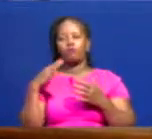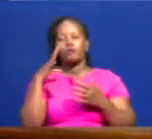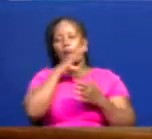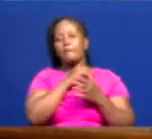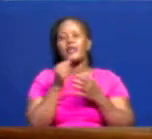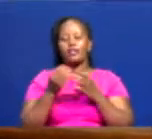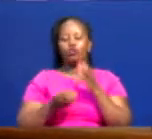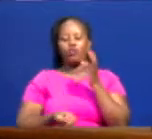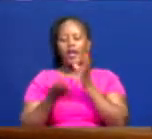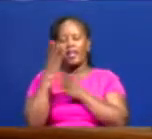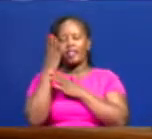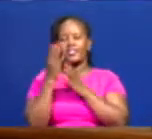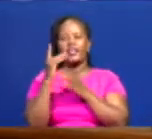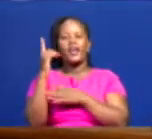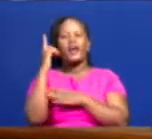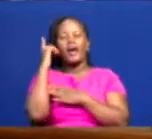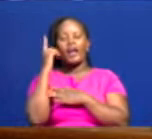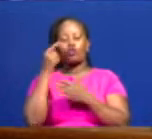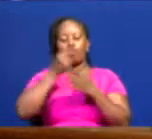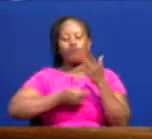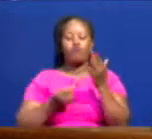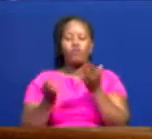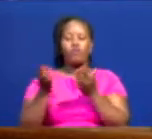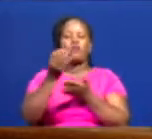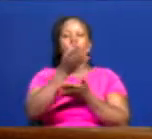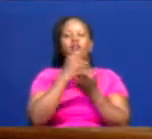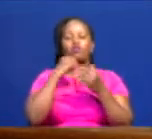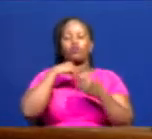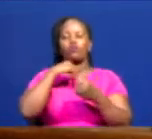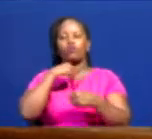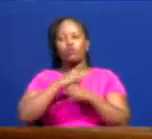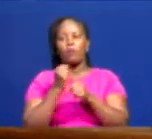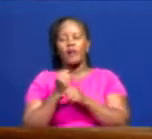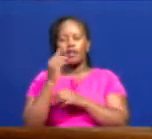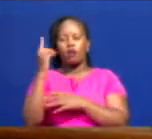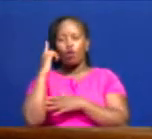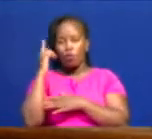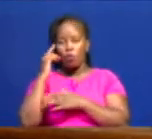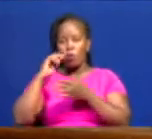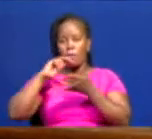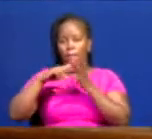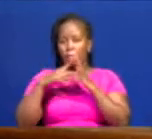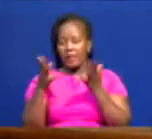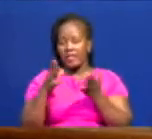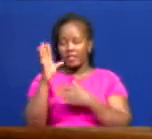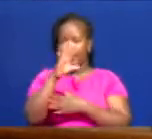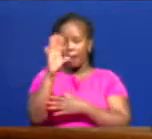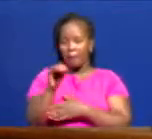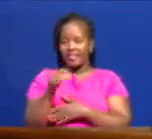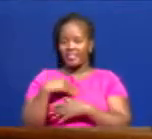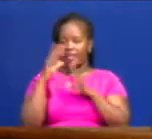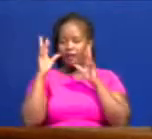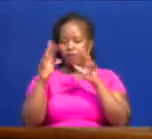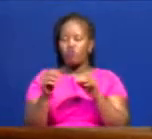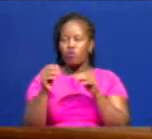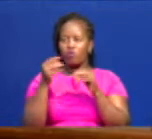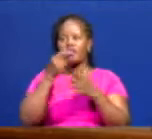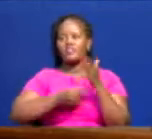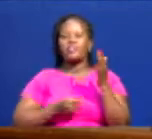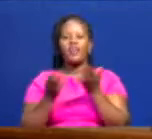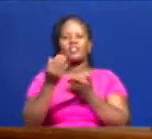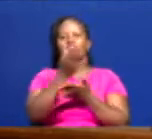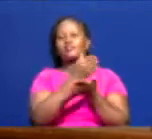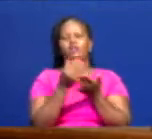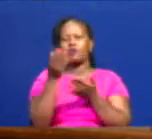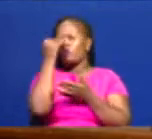revenue into law means that this budget has got no revenue provision. And therefore, why do you need a finance